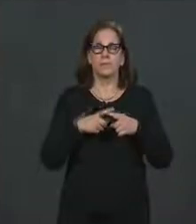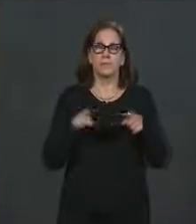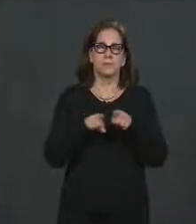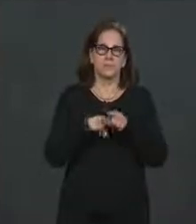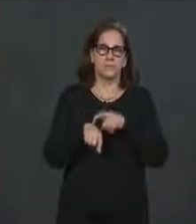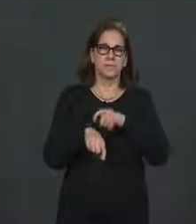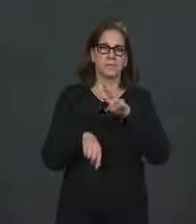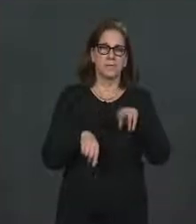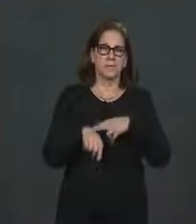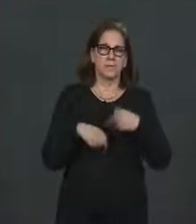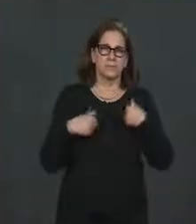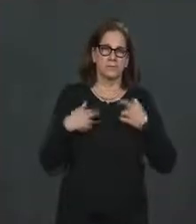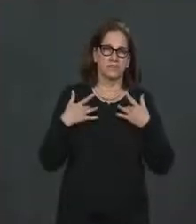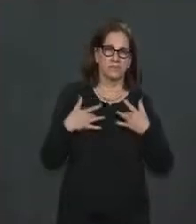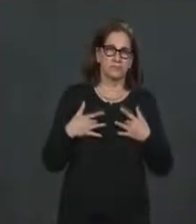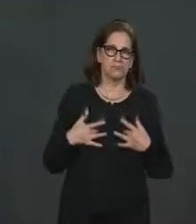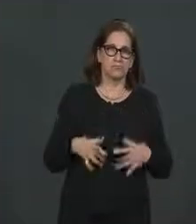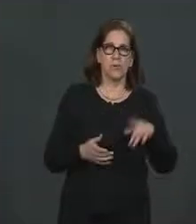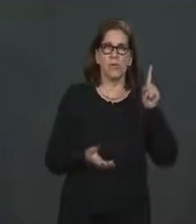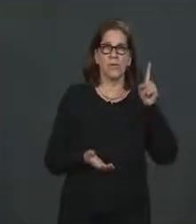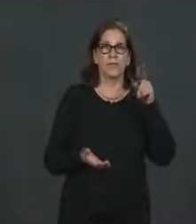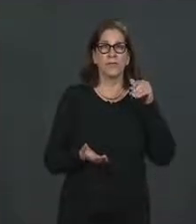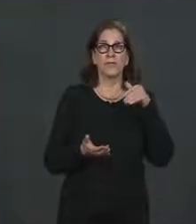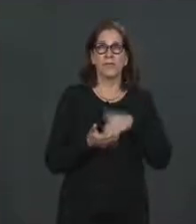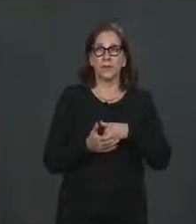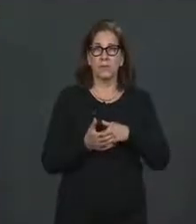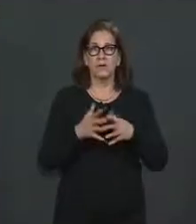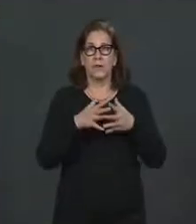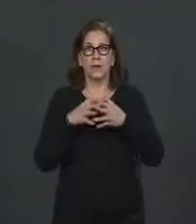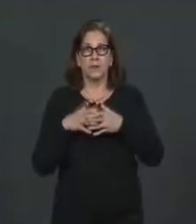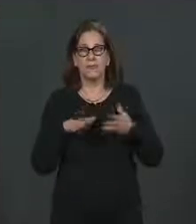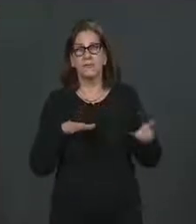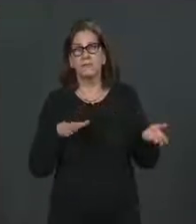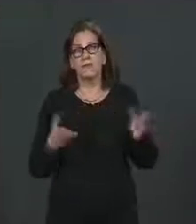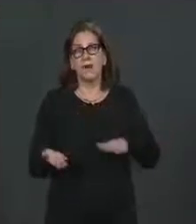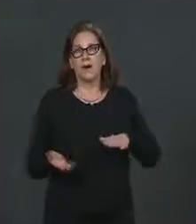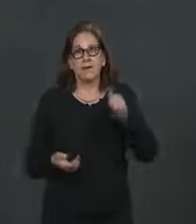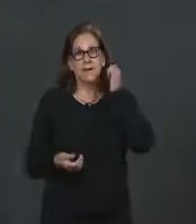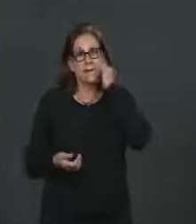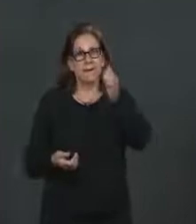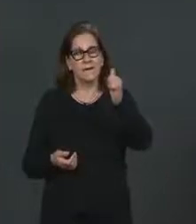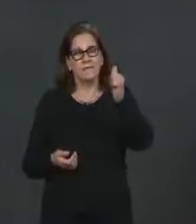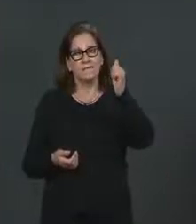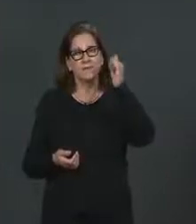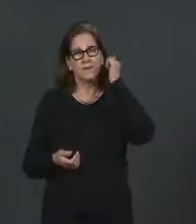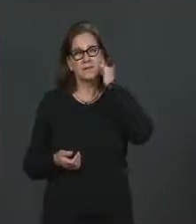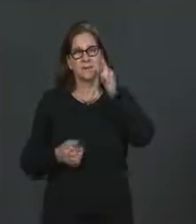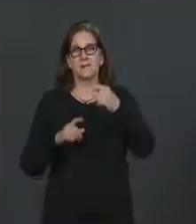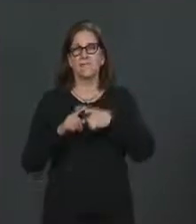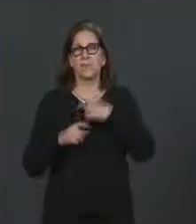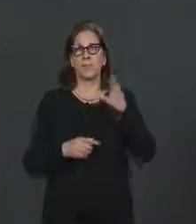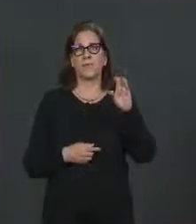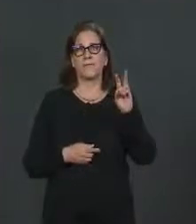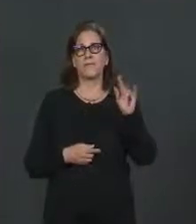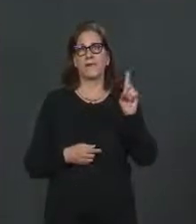day are still dying from COVID-19 as we approach